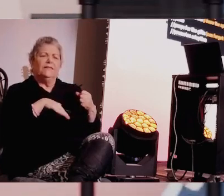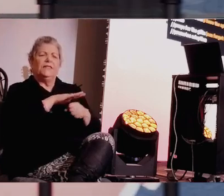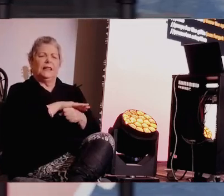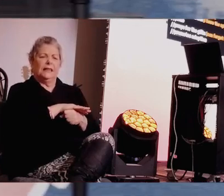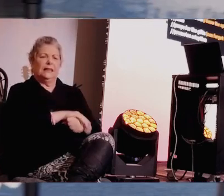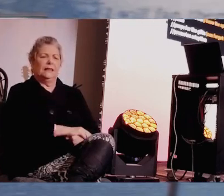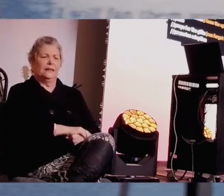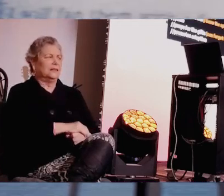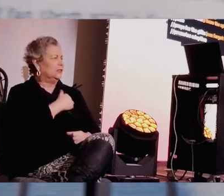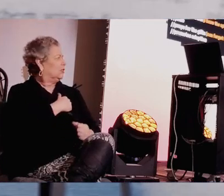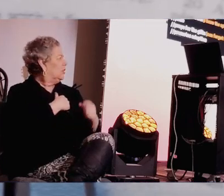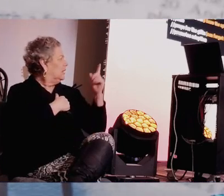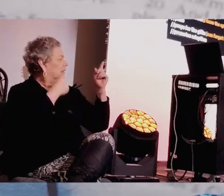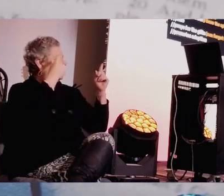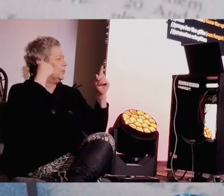Sorry, he's trying to talk to me.